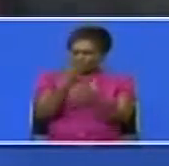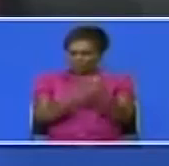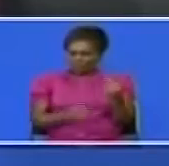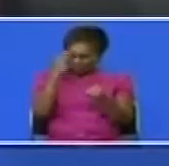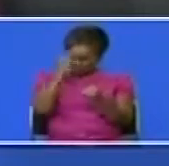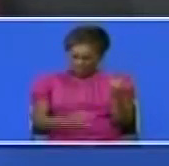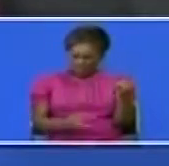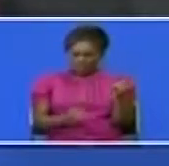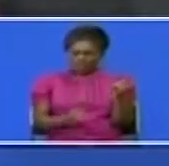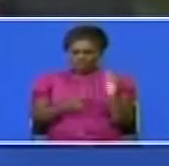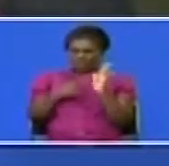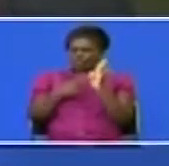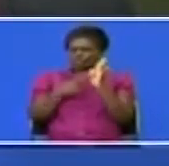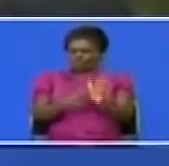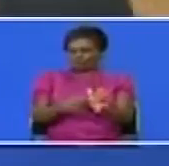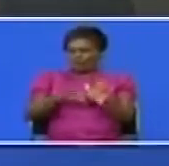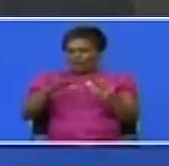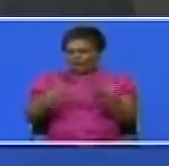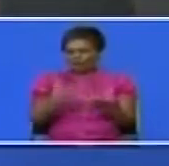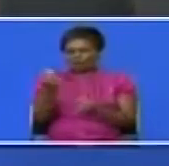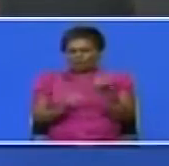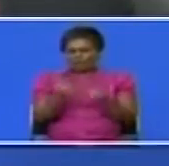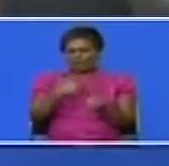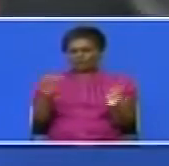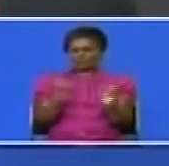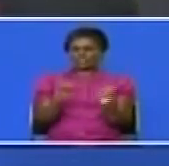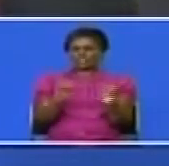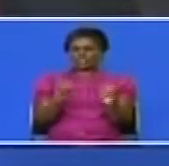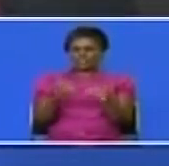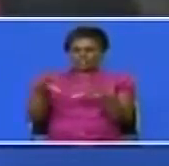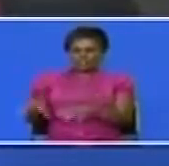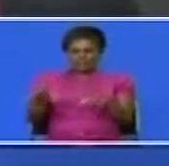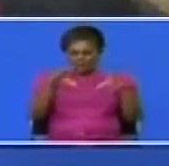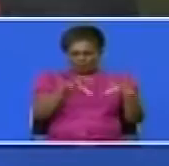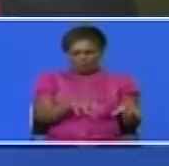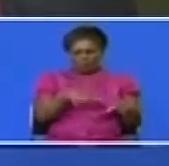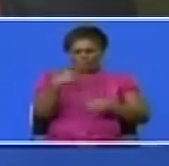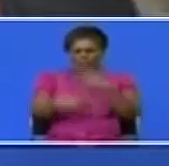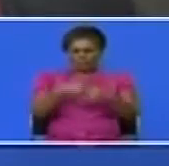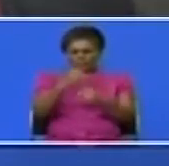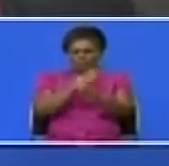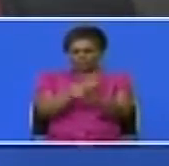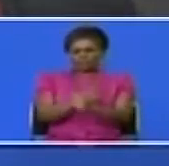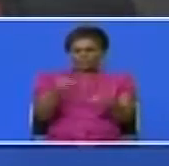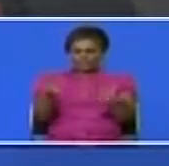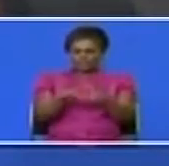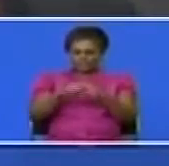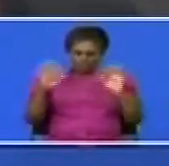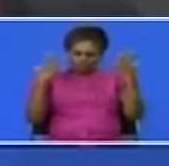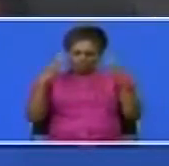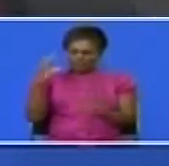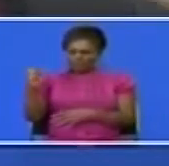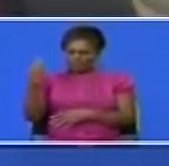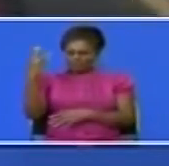sessions pitted out with no drivers on track, sapping the entire process of suspense. Hamilton celebrated his 50th